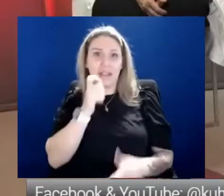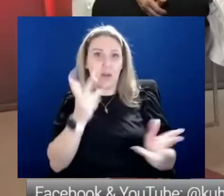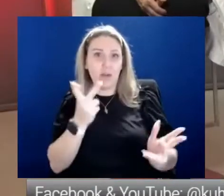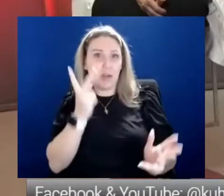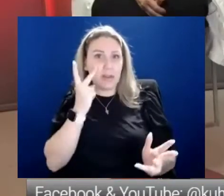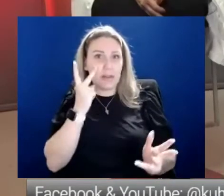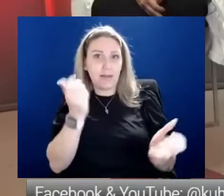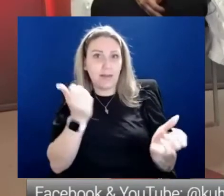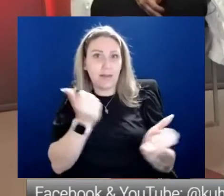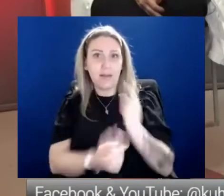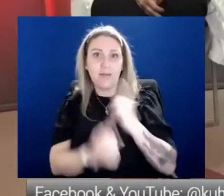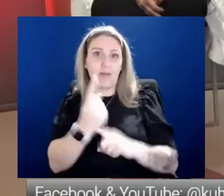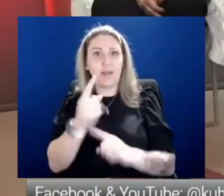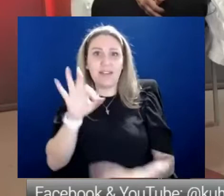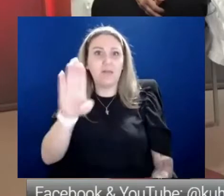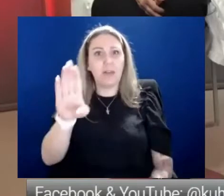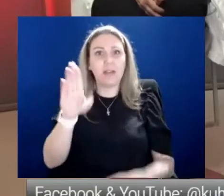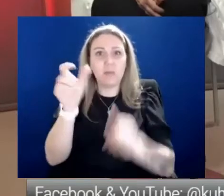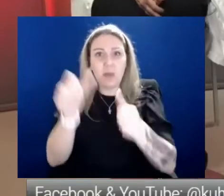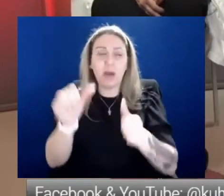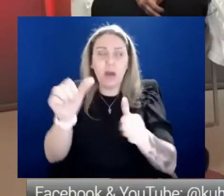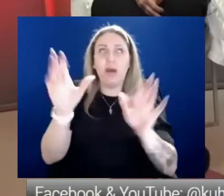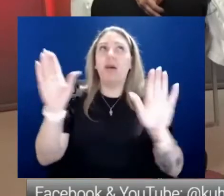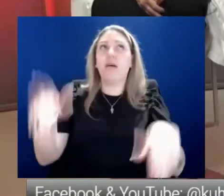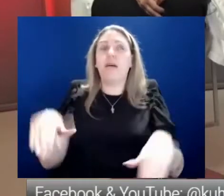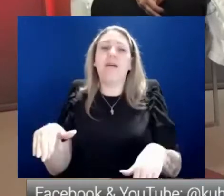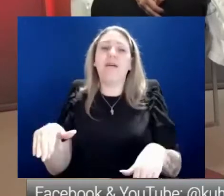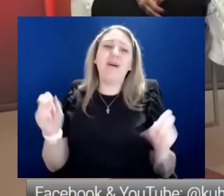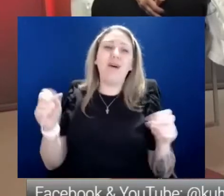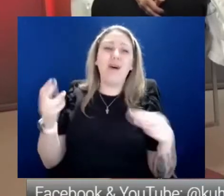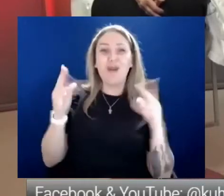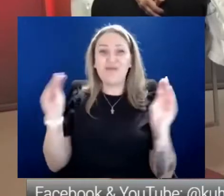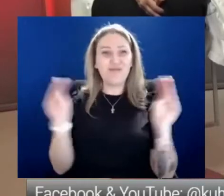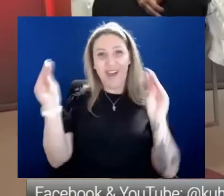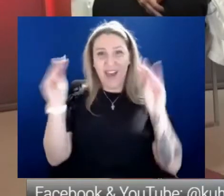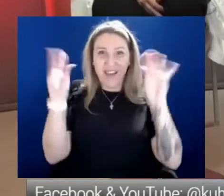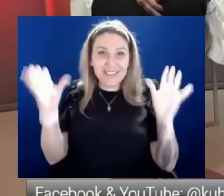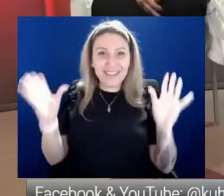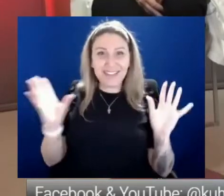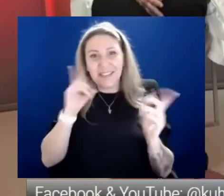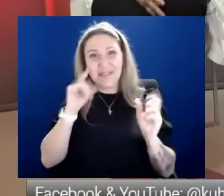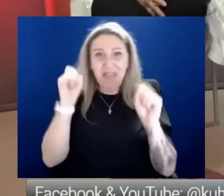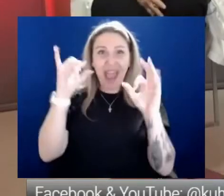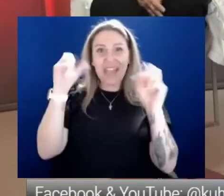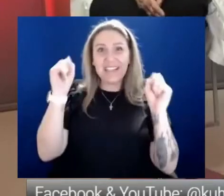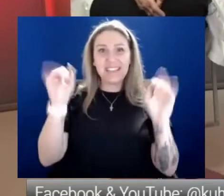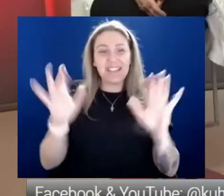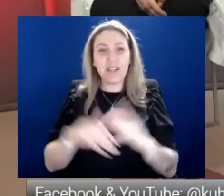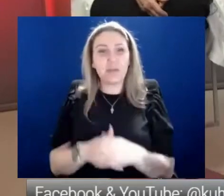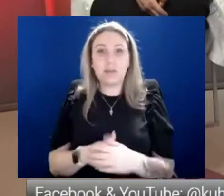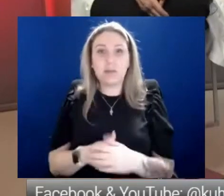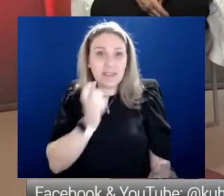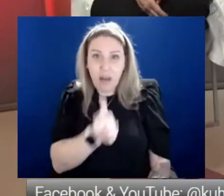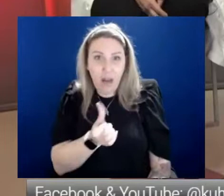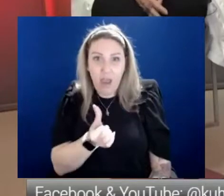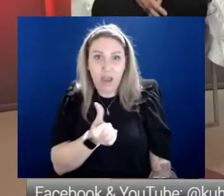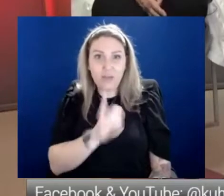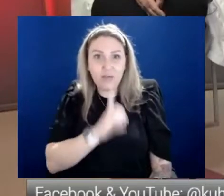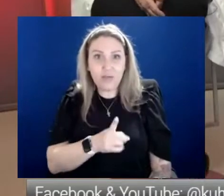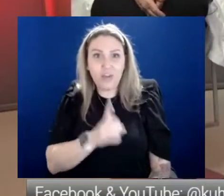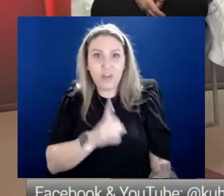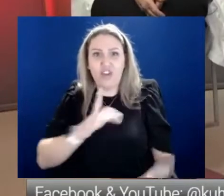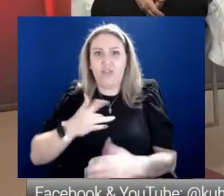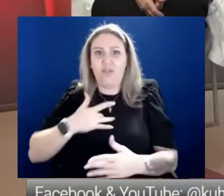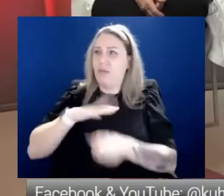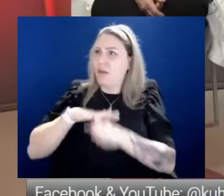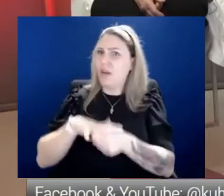post, right? Everything looks so magical and so amazing. And it's not that. You start to feel that pressure.